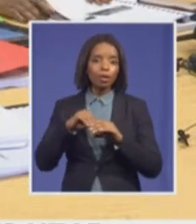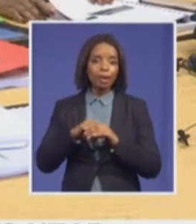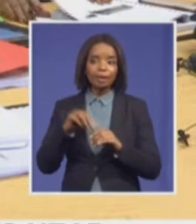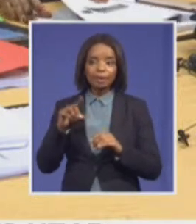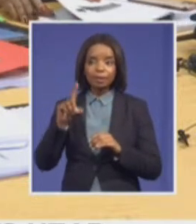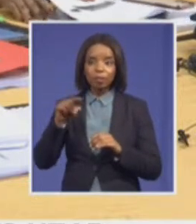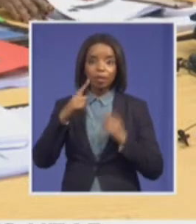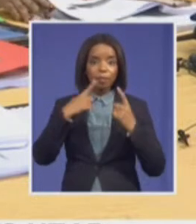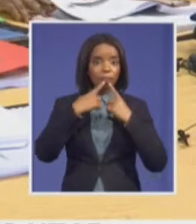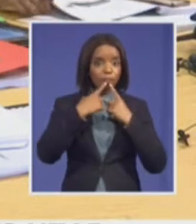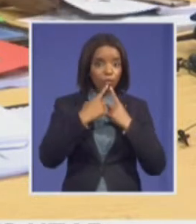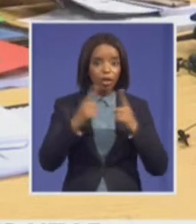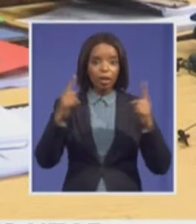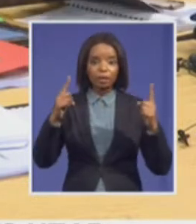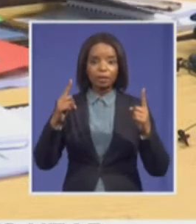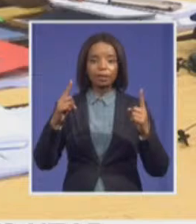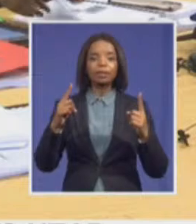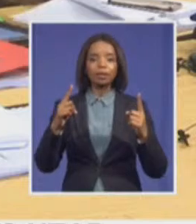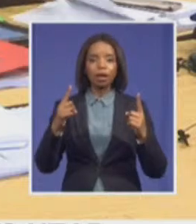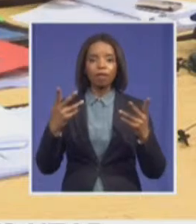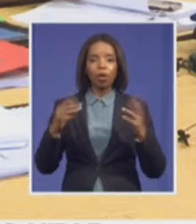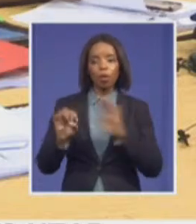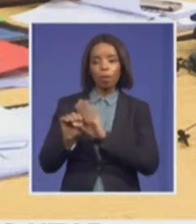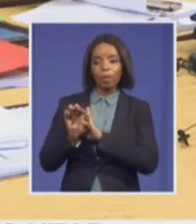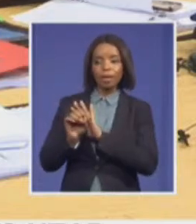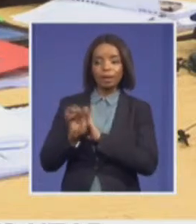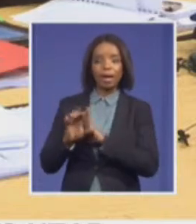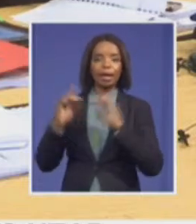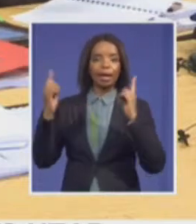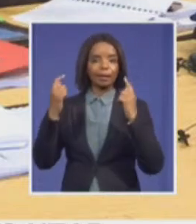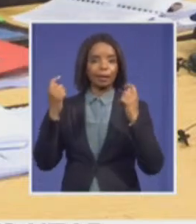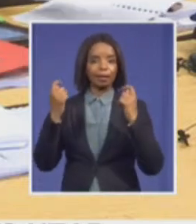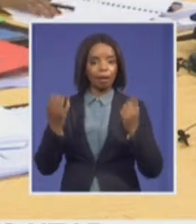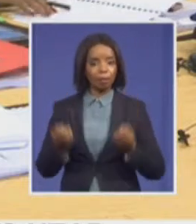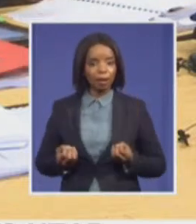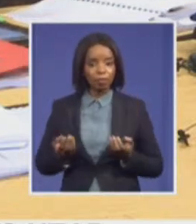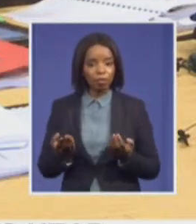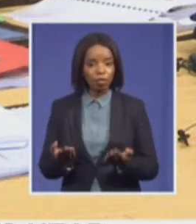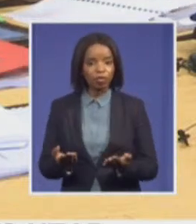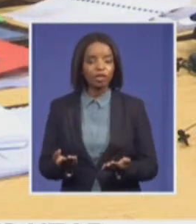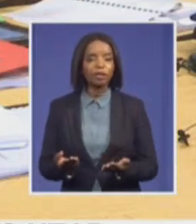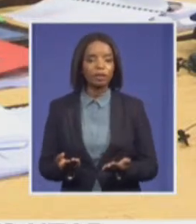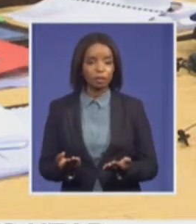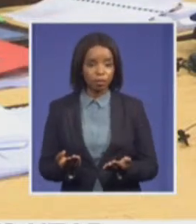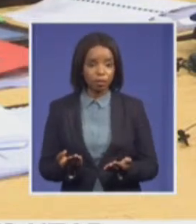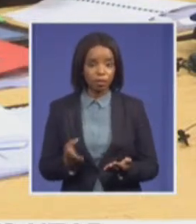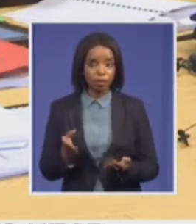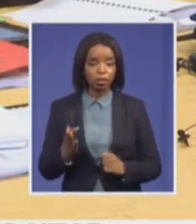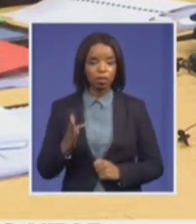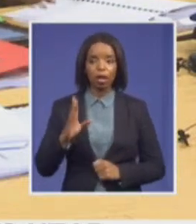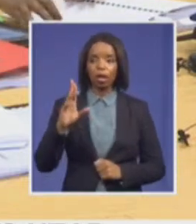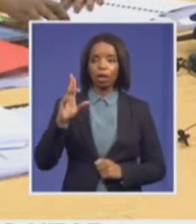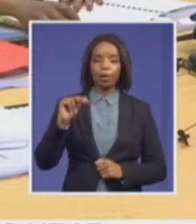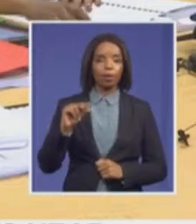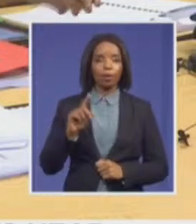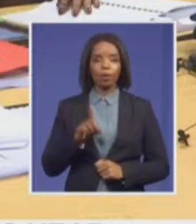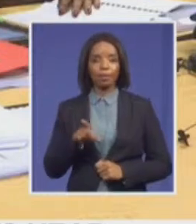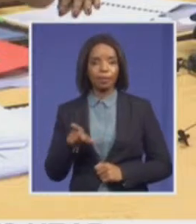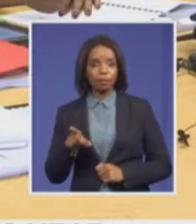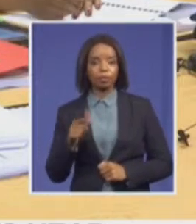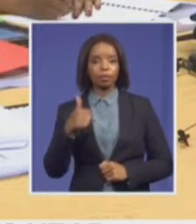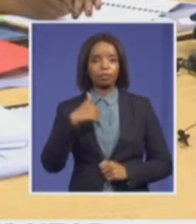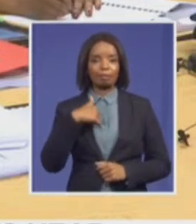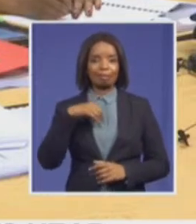entertainment division? Are you aware of that particular operation? Now, those operations I wouldn't be privy to.